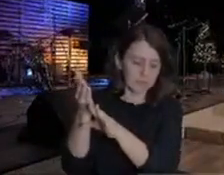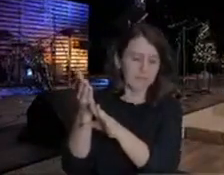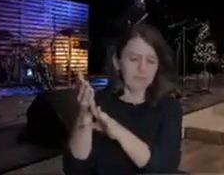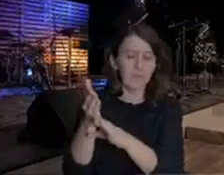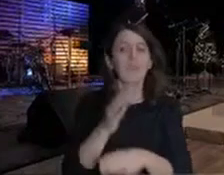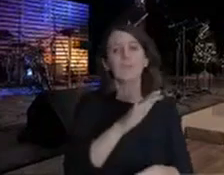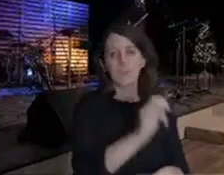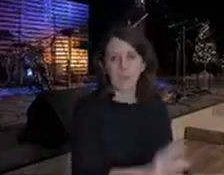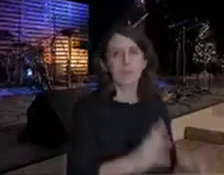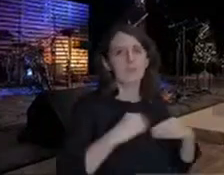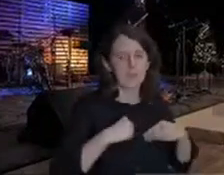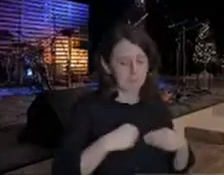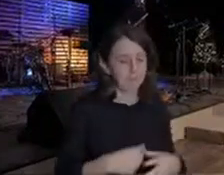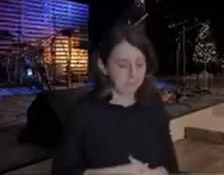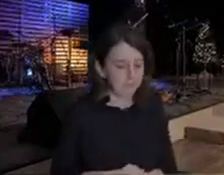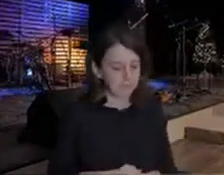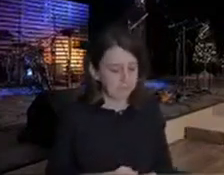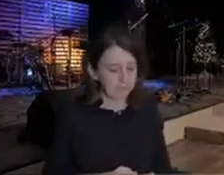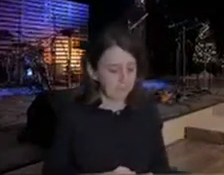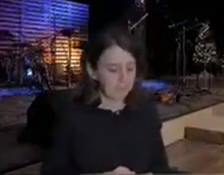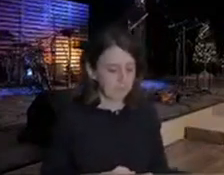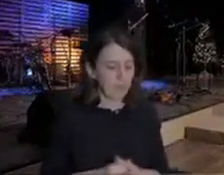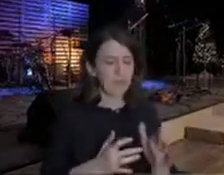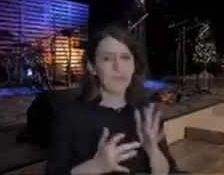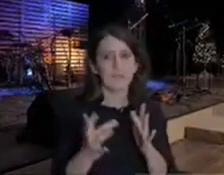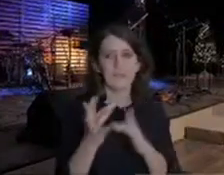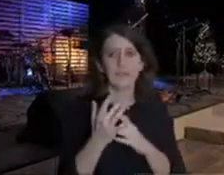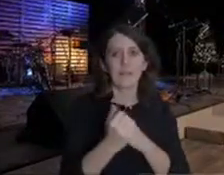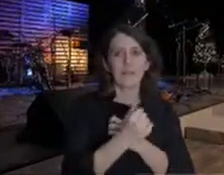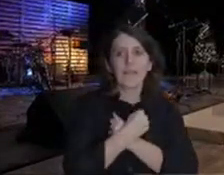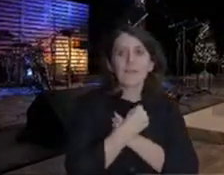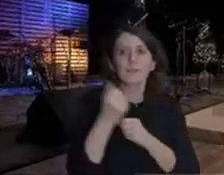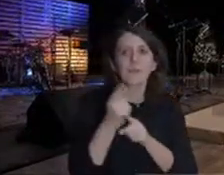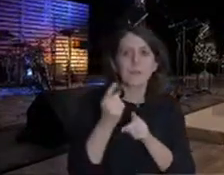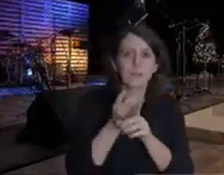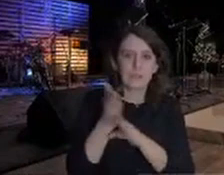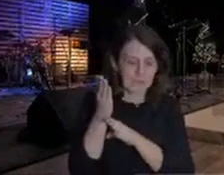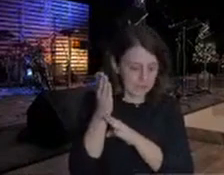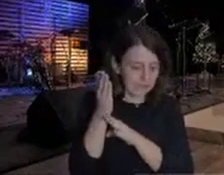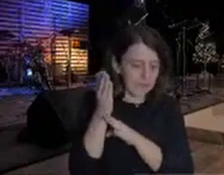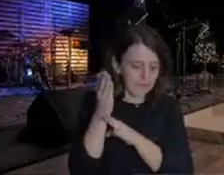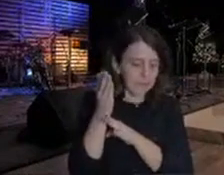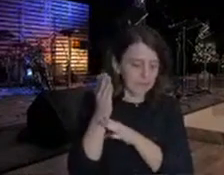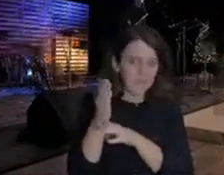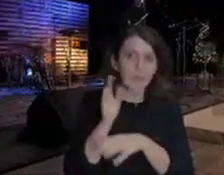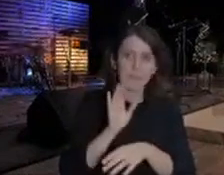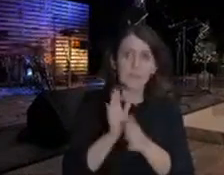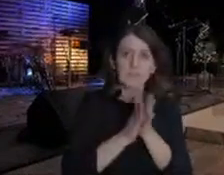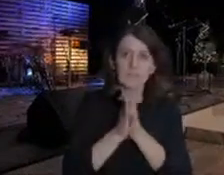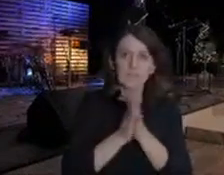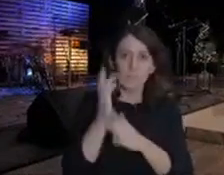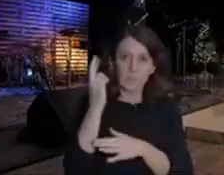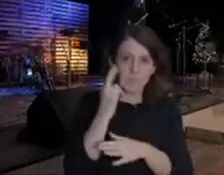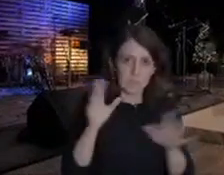righteousness. Then John consented. Amen. Right? Jesus loves righteousness. He was motivated by righteousness. And